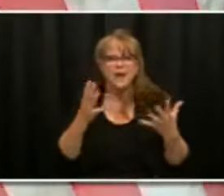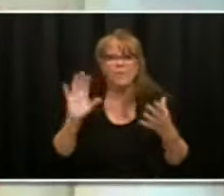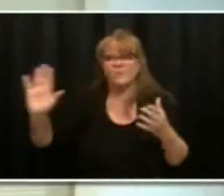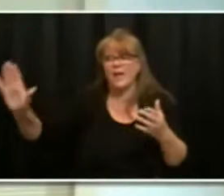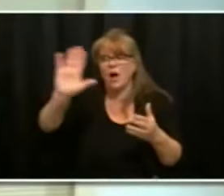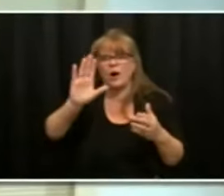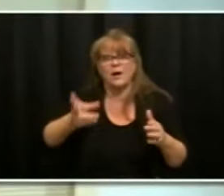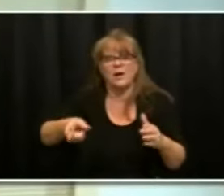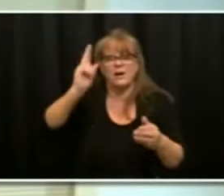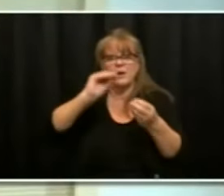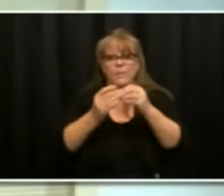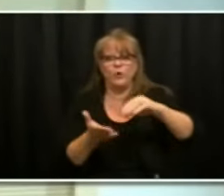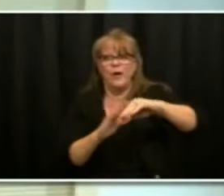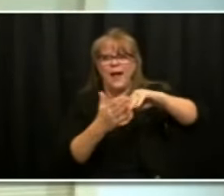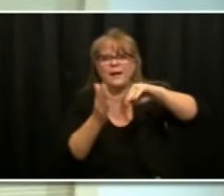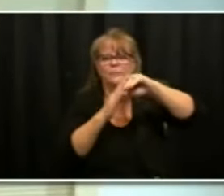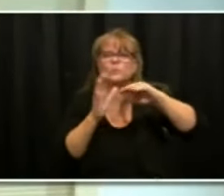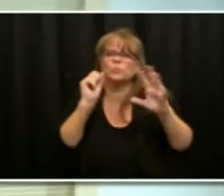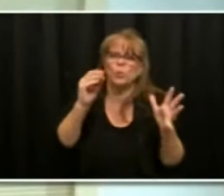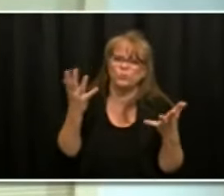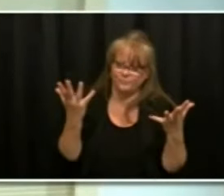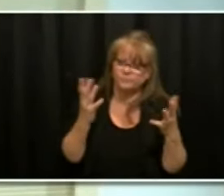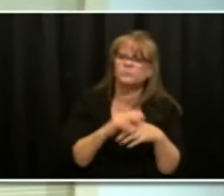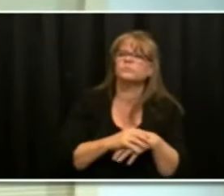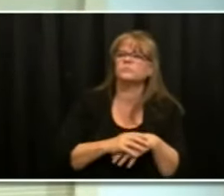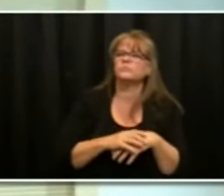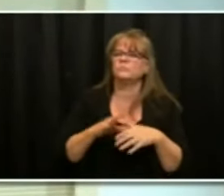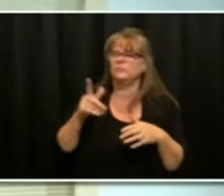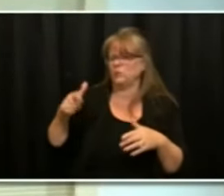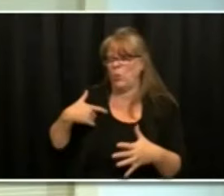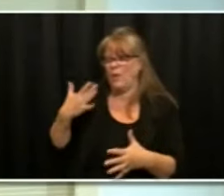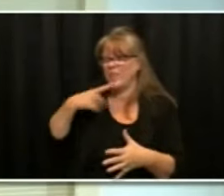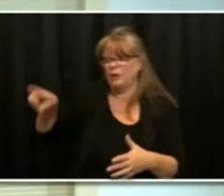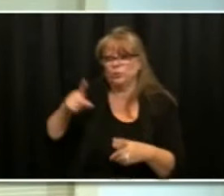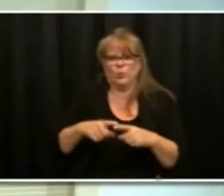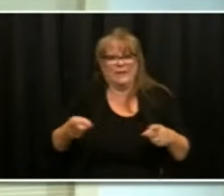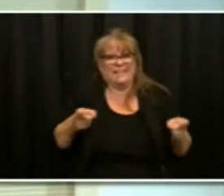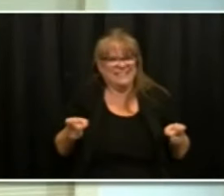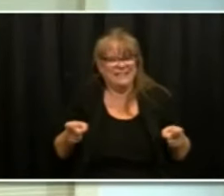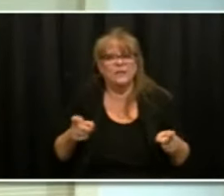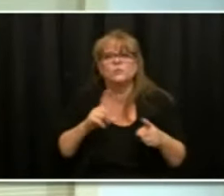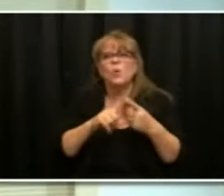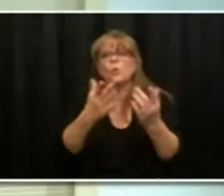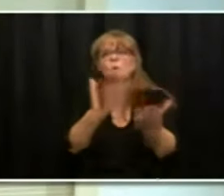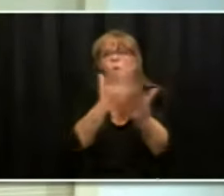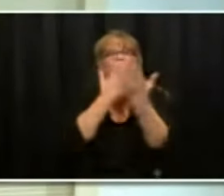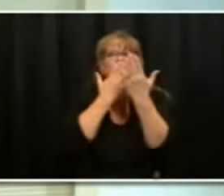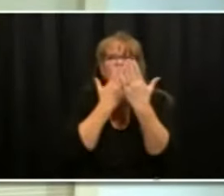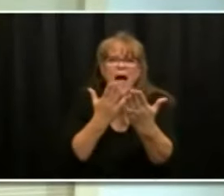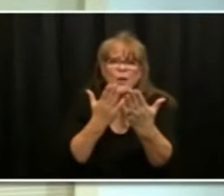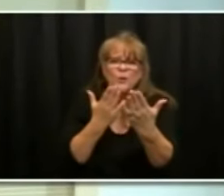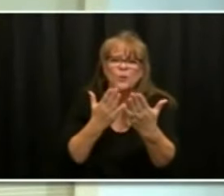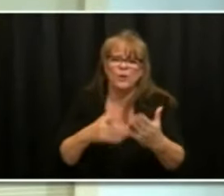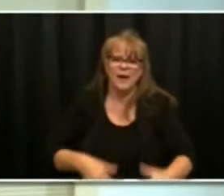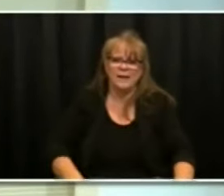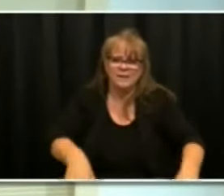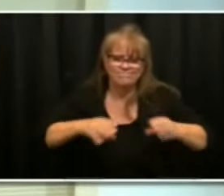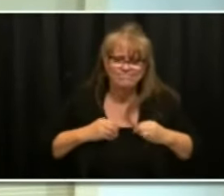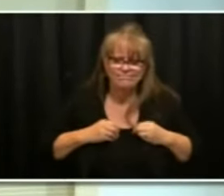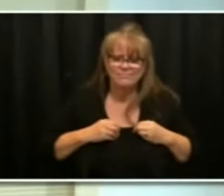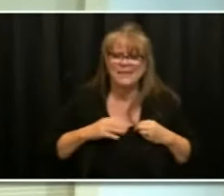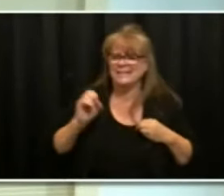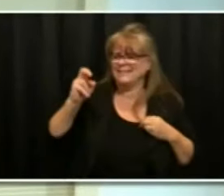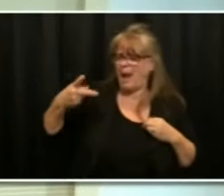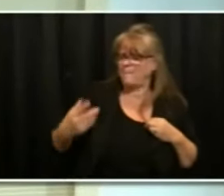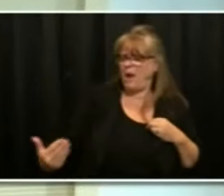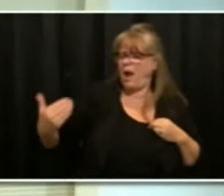Thank you all for joining us. The challenge is let's do better. Let's step up. Let's step up, Colorado. I know that we can